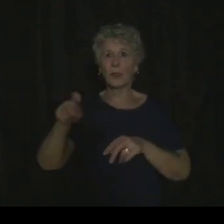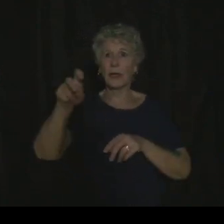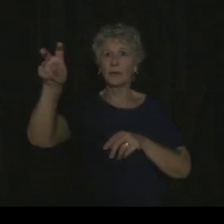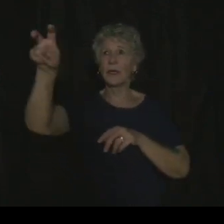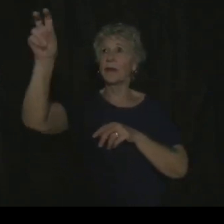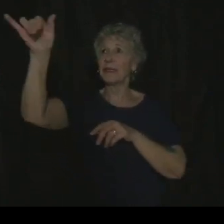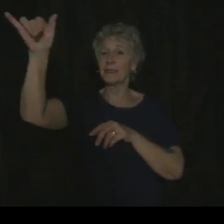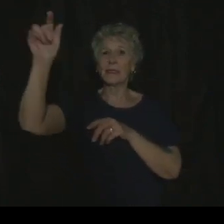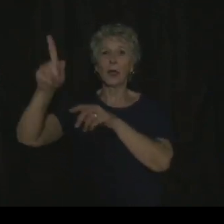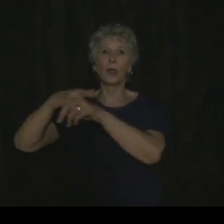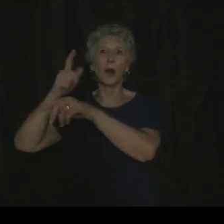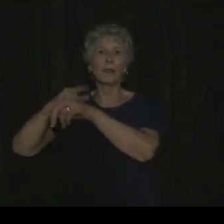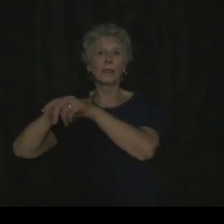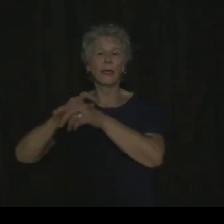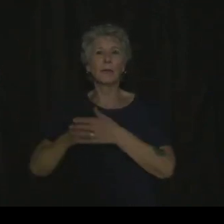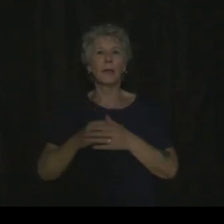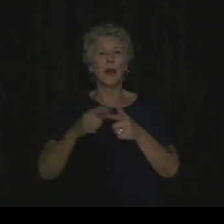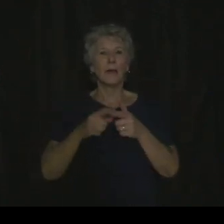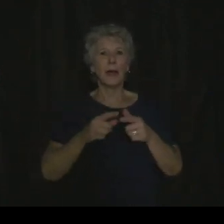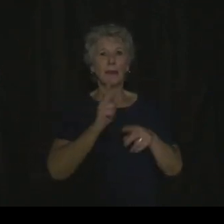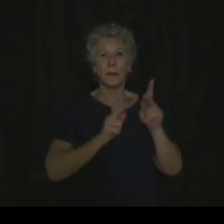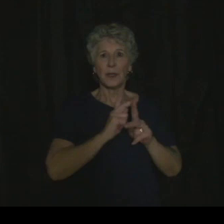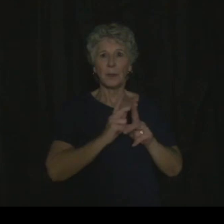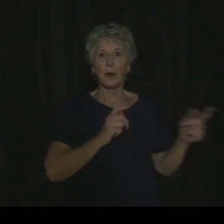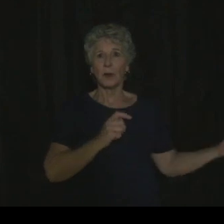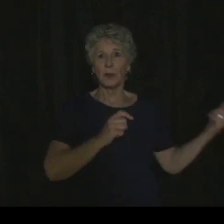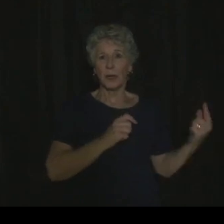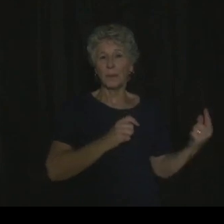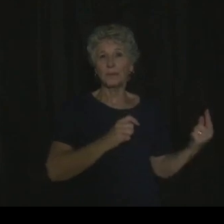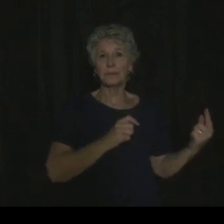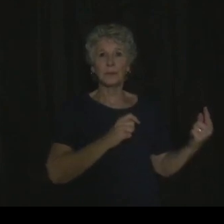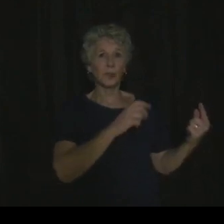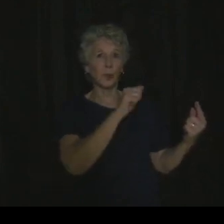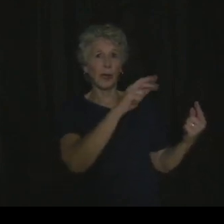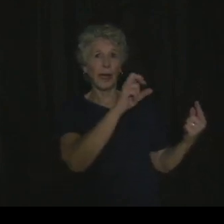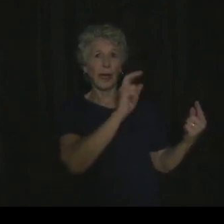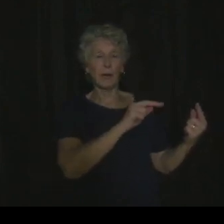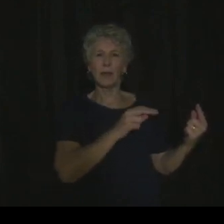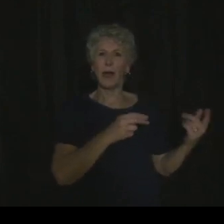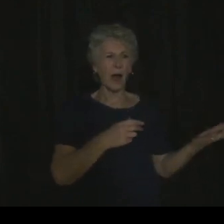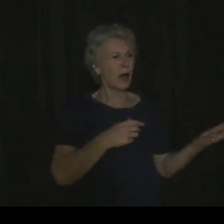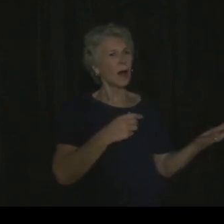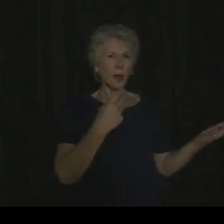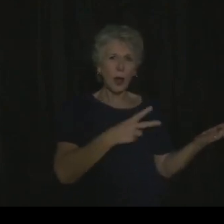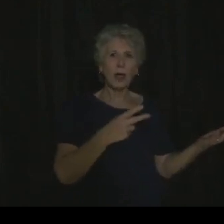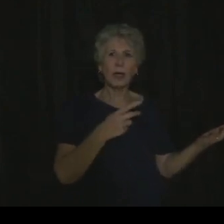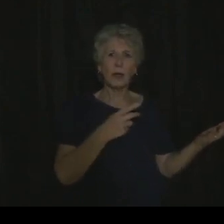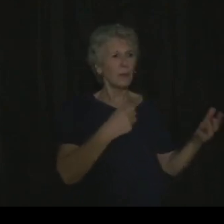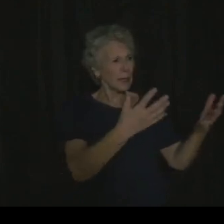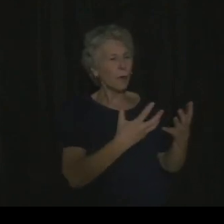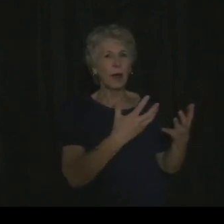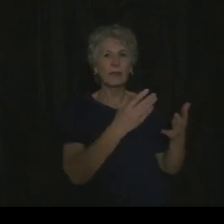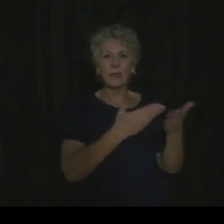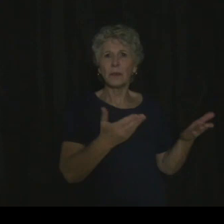the people come to him in verses 23 and 24 of chapter 32. And they tell Aaron, look, we want something more